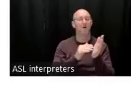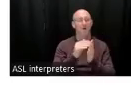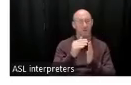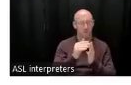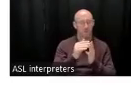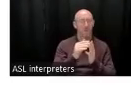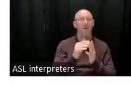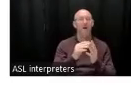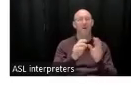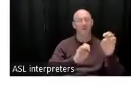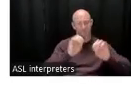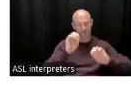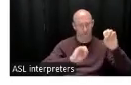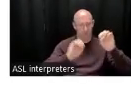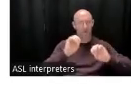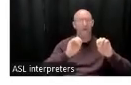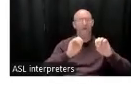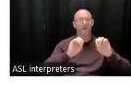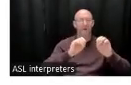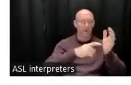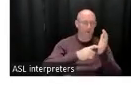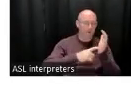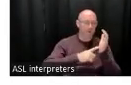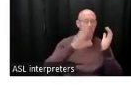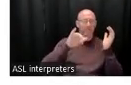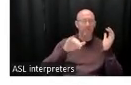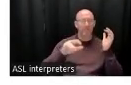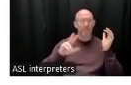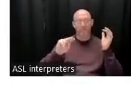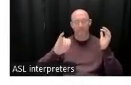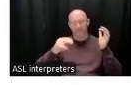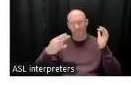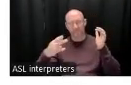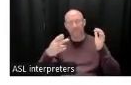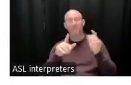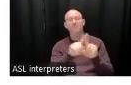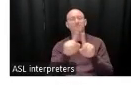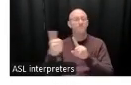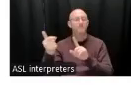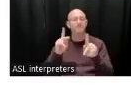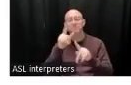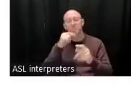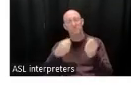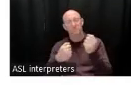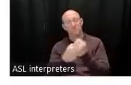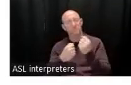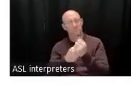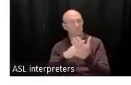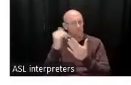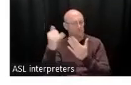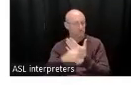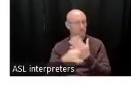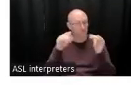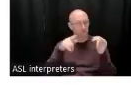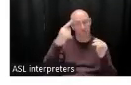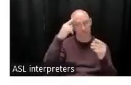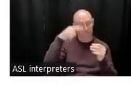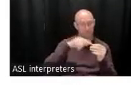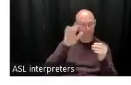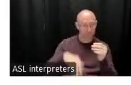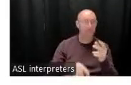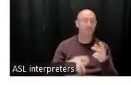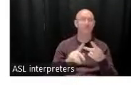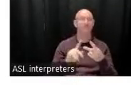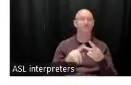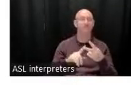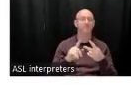considered an evaluation criterion by NIH, but also for many other funders. So hopefully you've thought about that. Remember